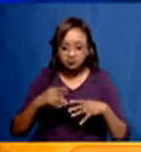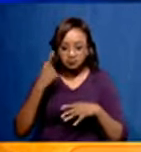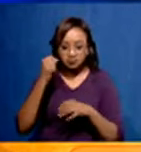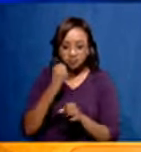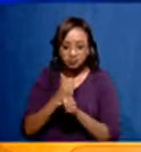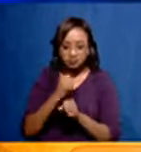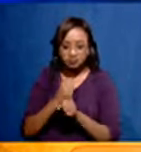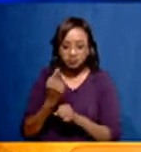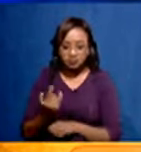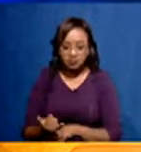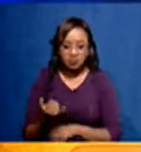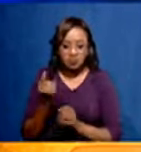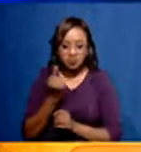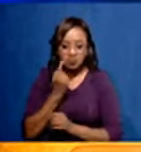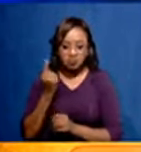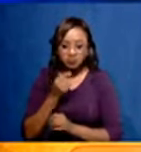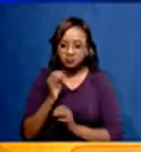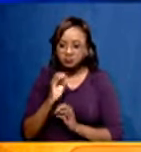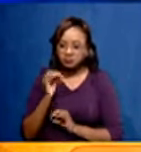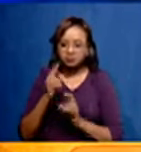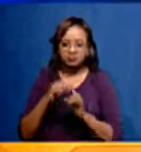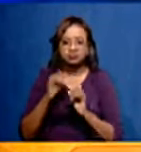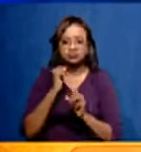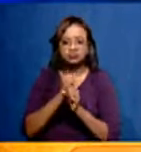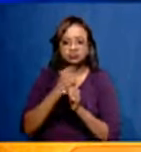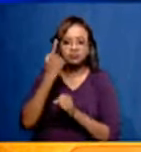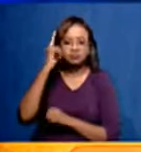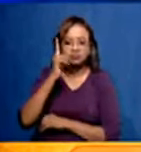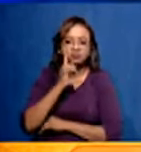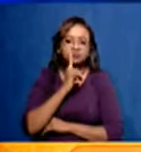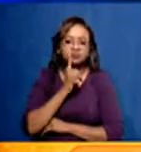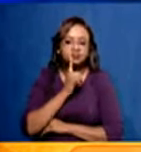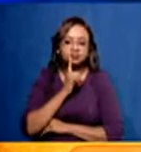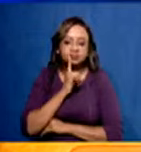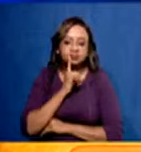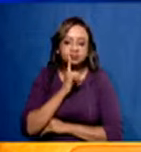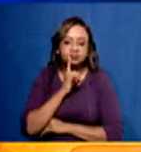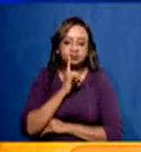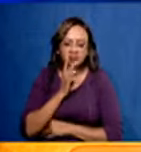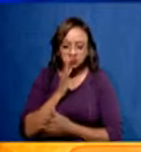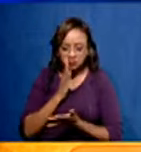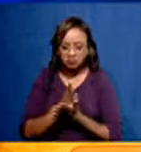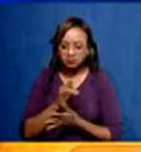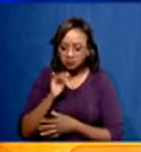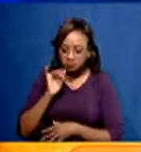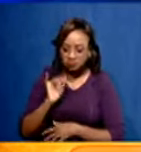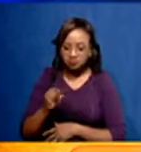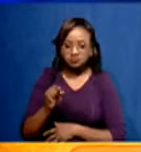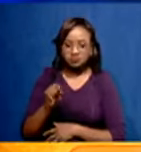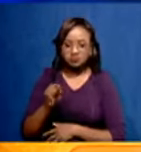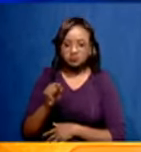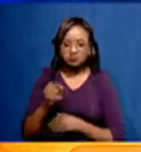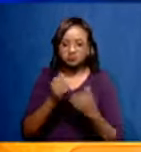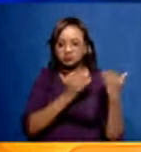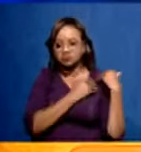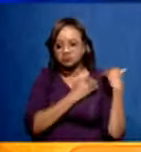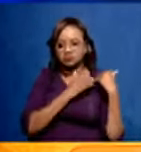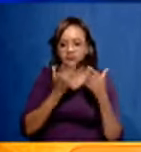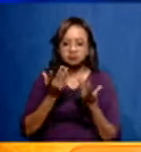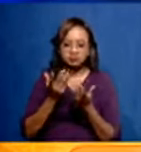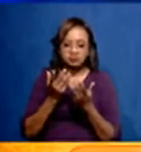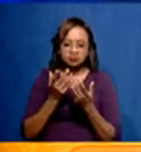alone, but also of the jobs for tomorrow. And that's the sort of the assignment which the university has given